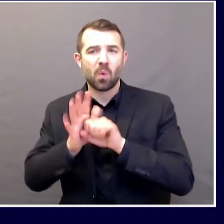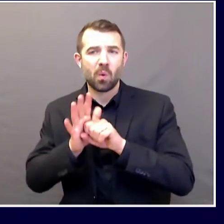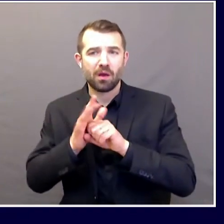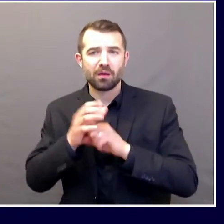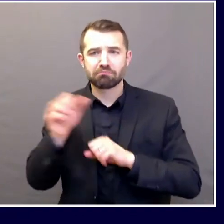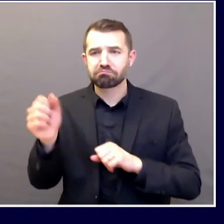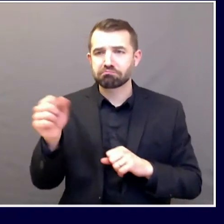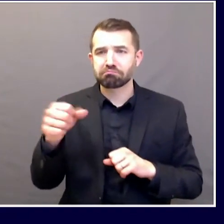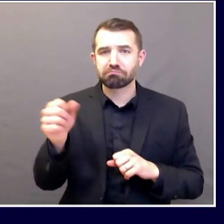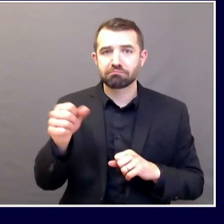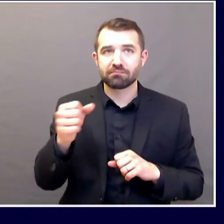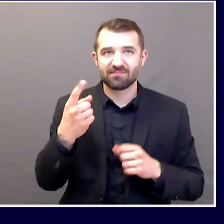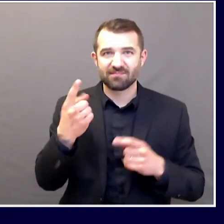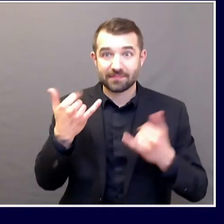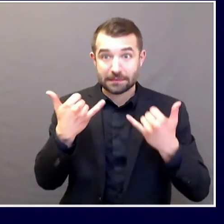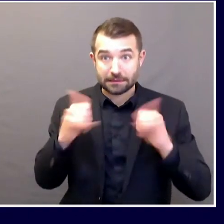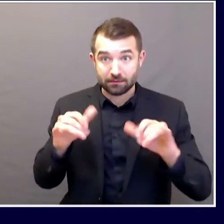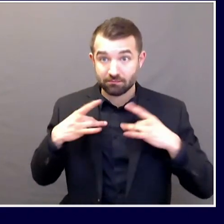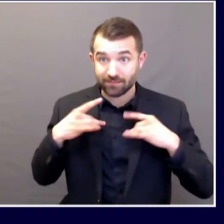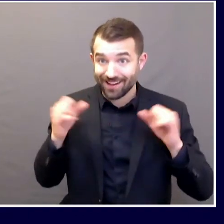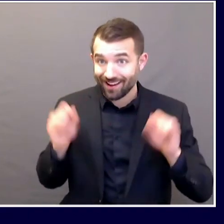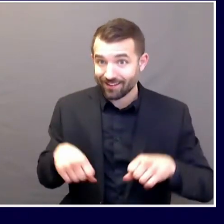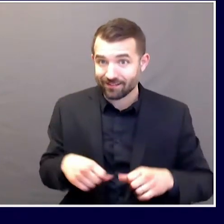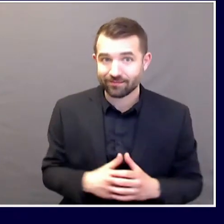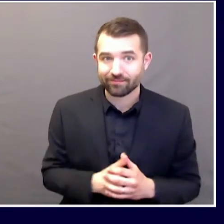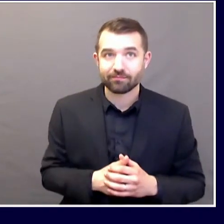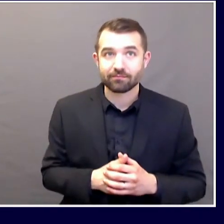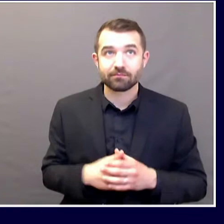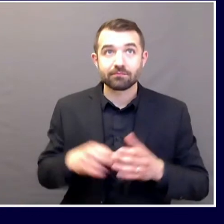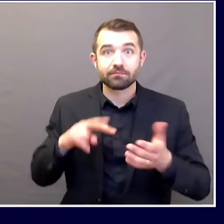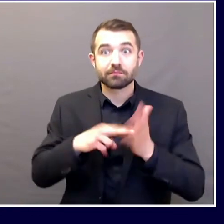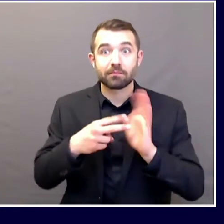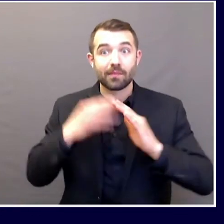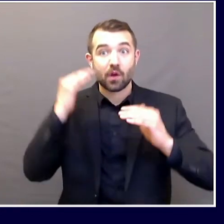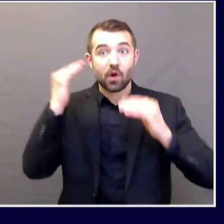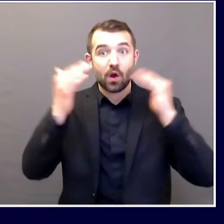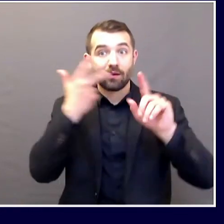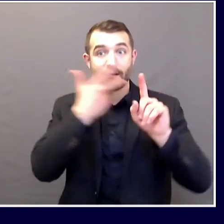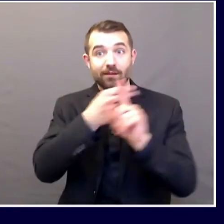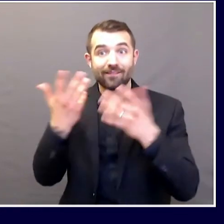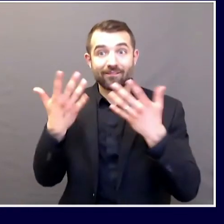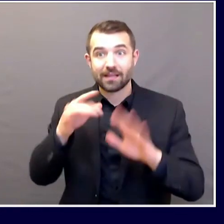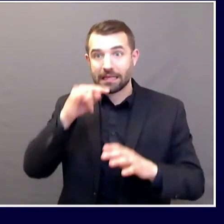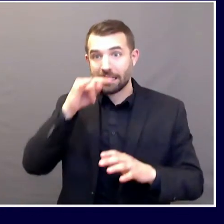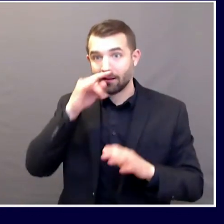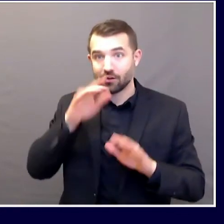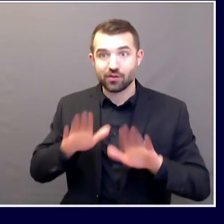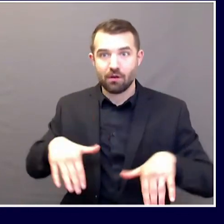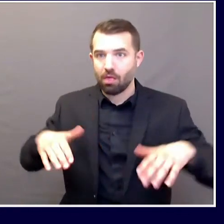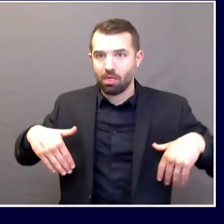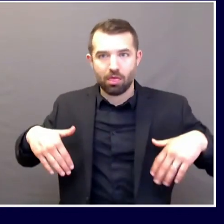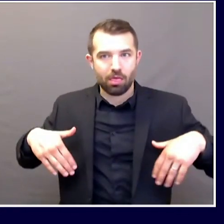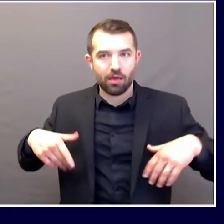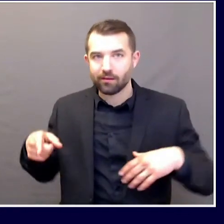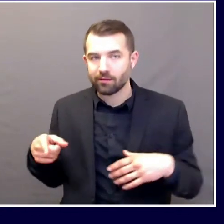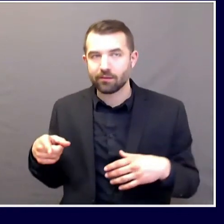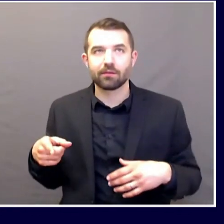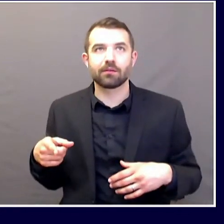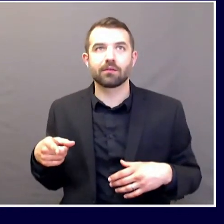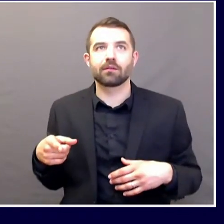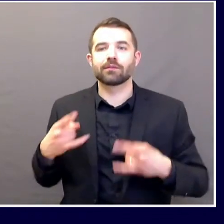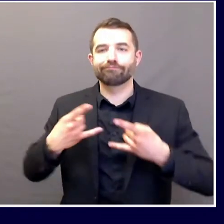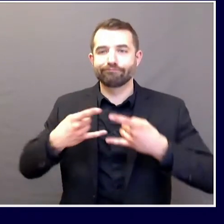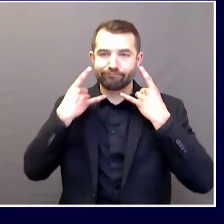it, and there have been consequences as a result of that. Thankfully, it's rare, but they're non-zero. So the guidance only applies